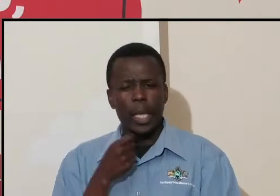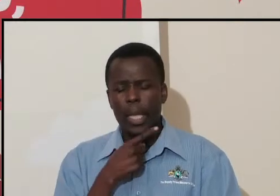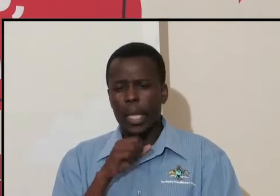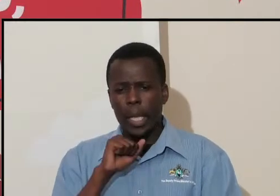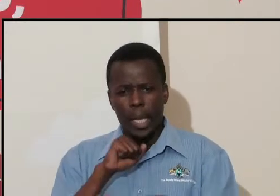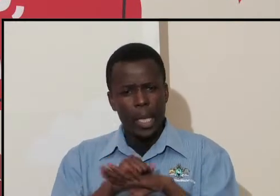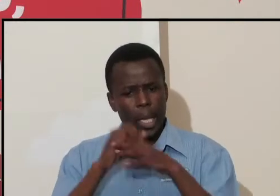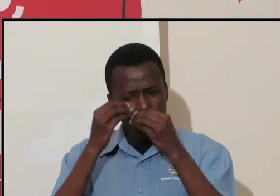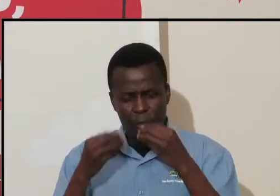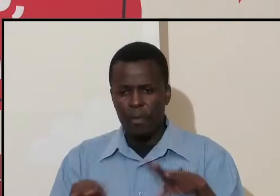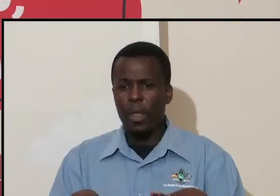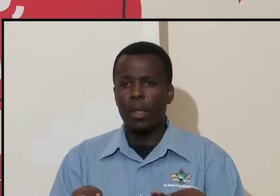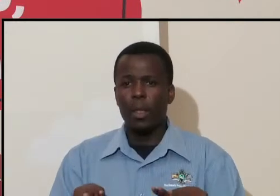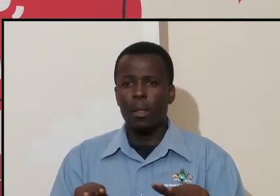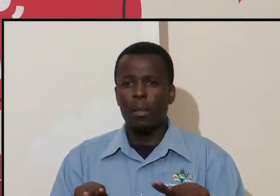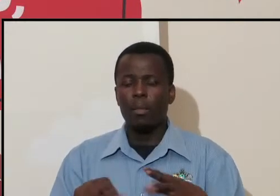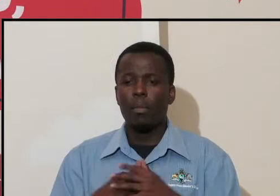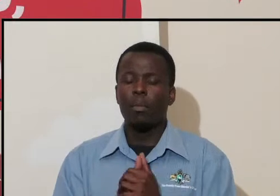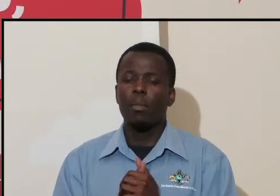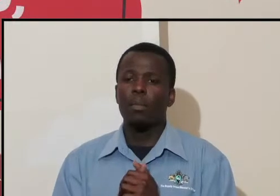us to lose focus.